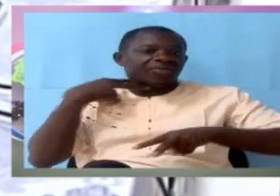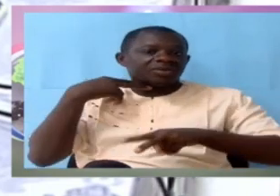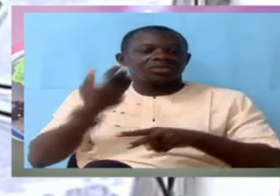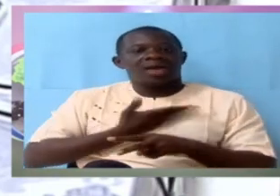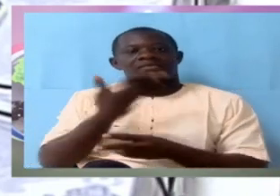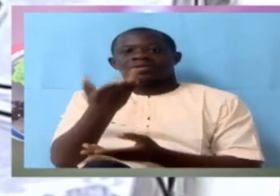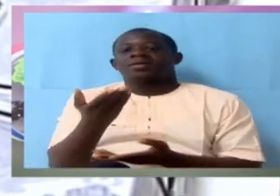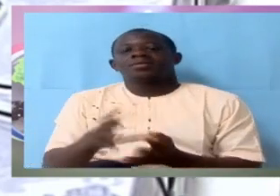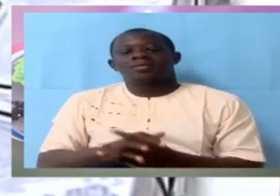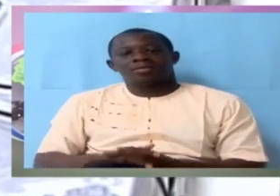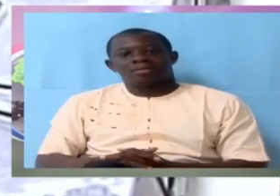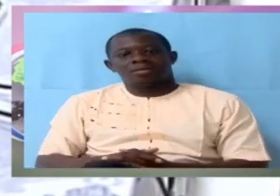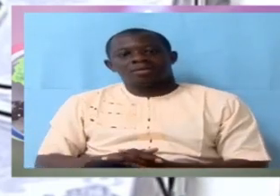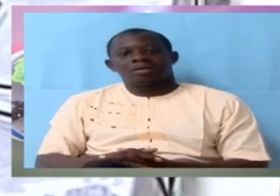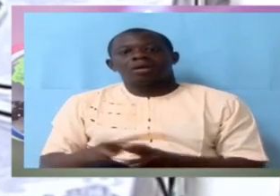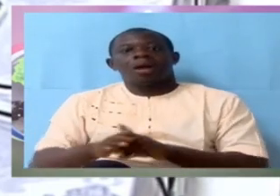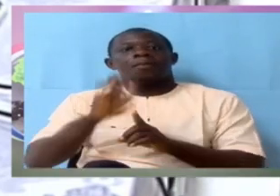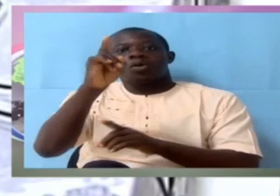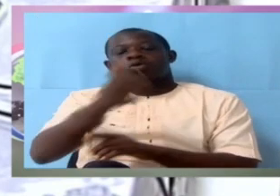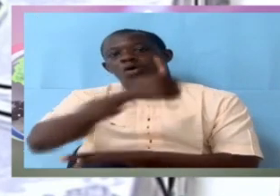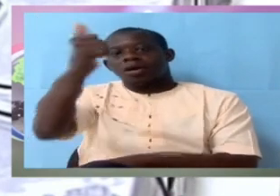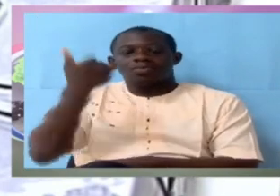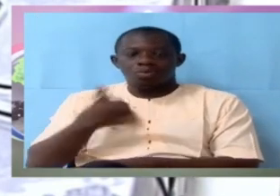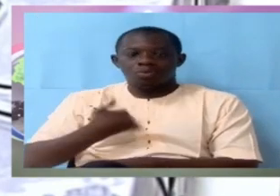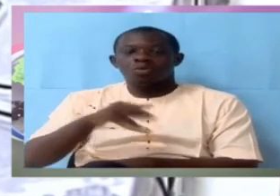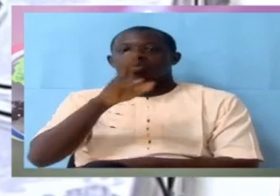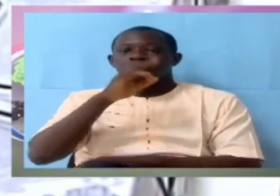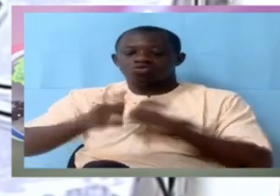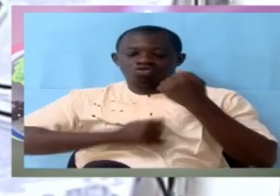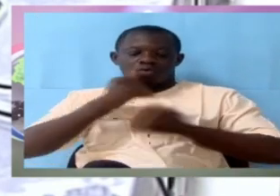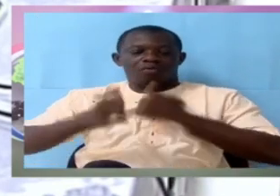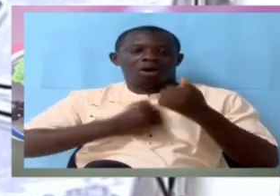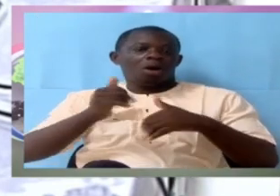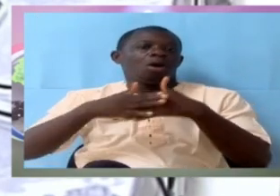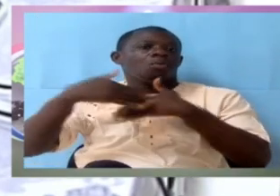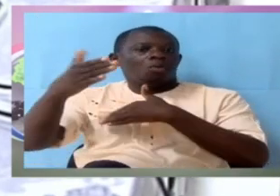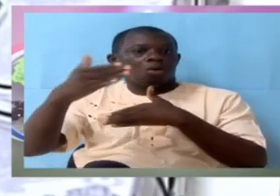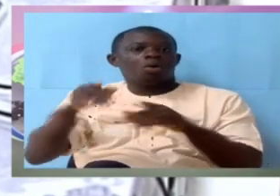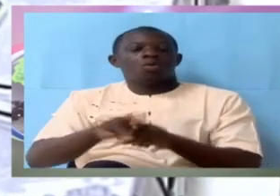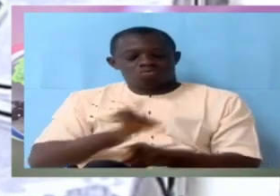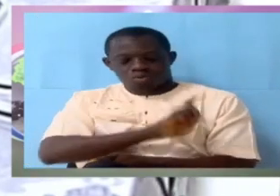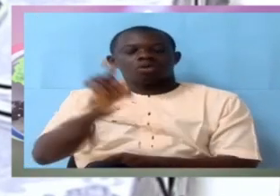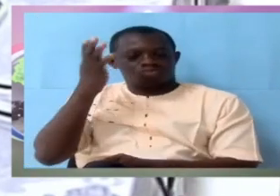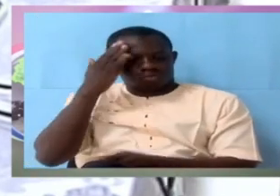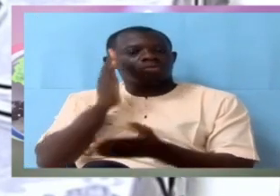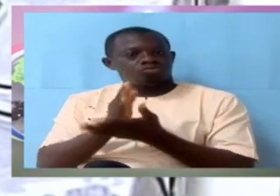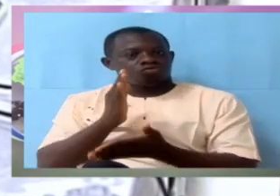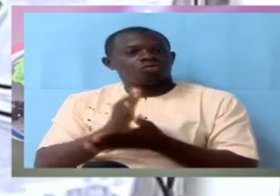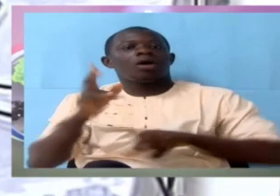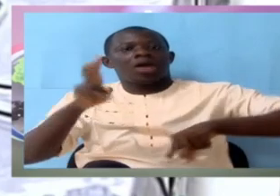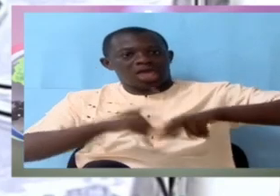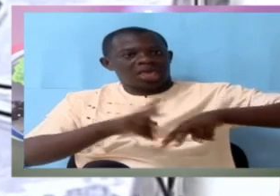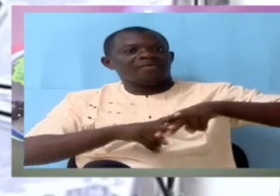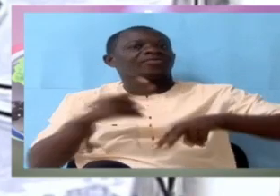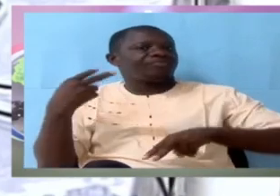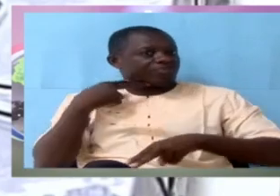exists. But those of us who are suffering, we know that it's alive, it